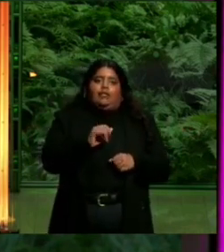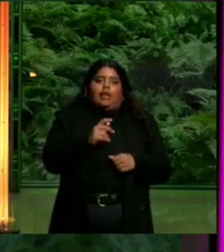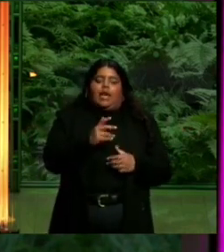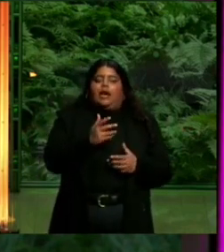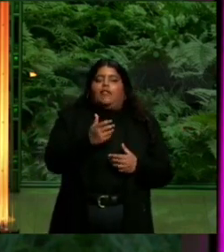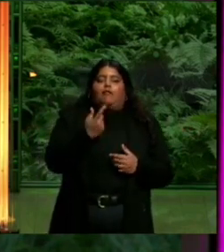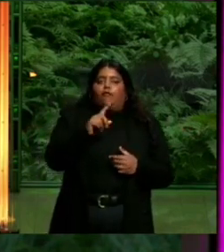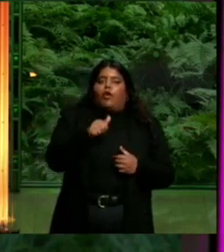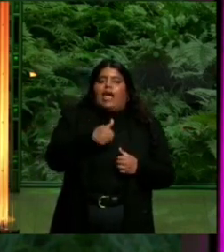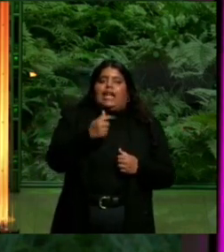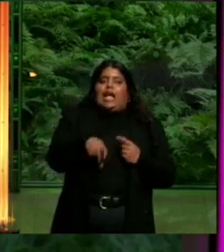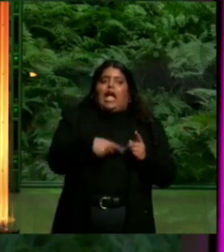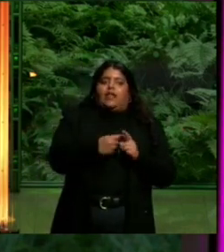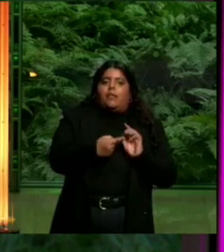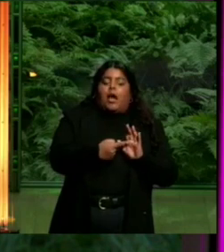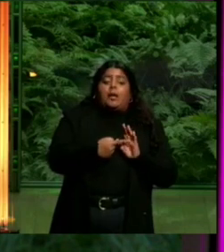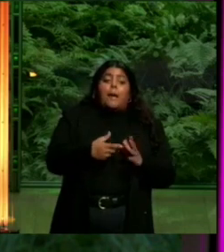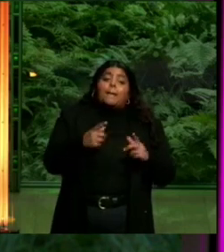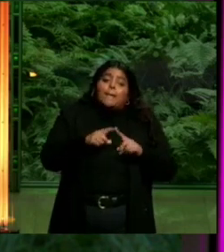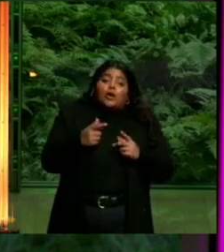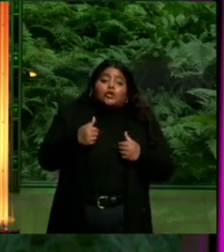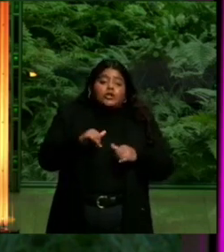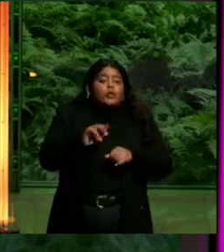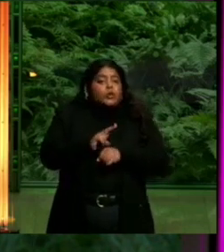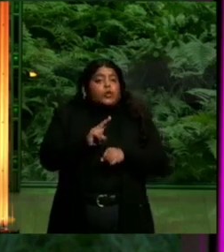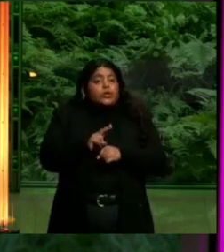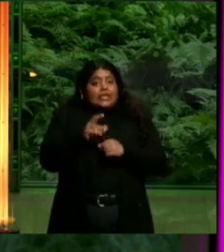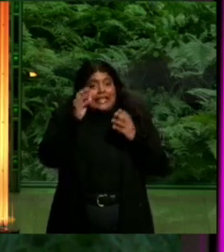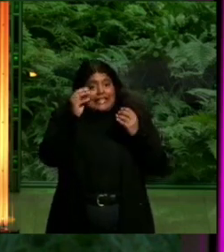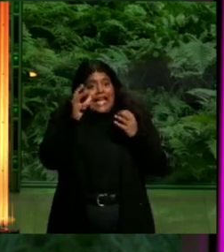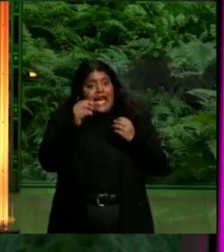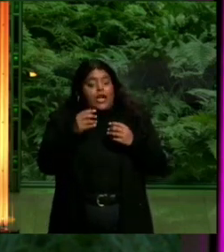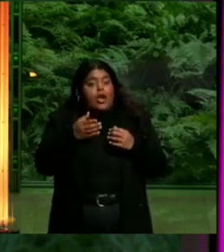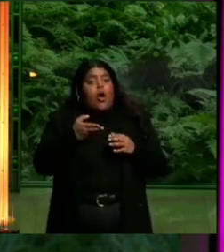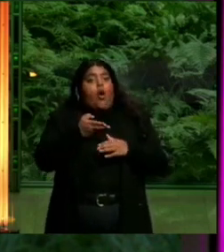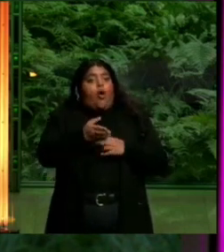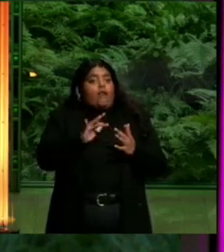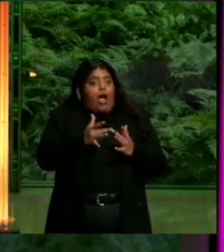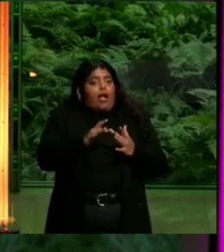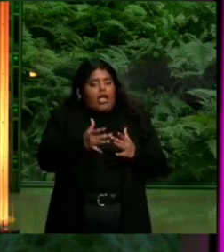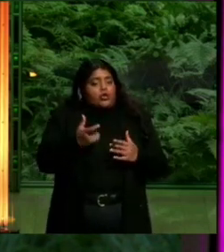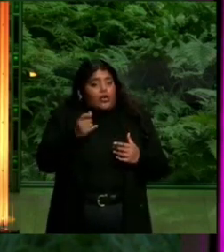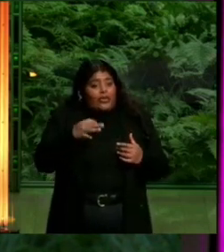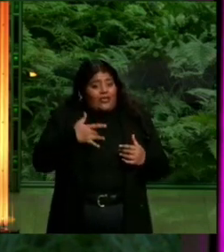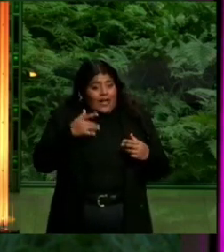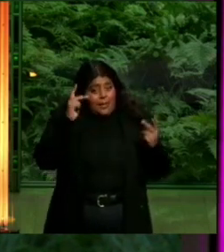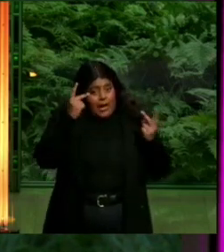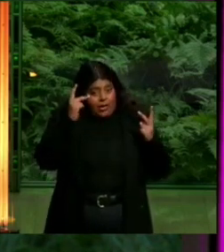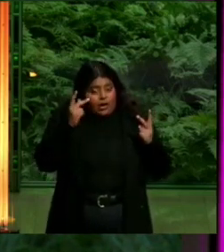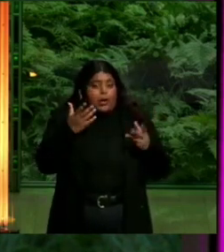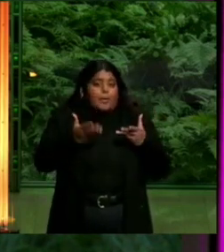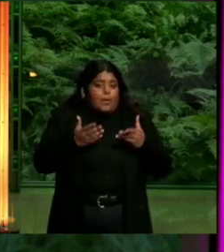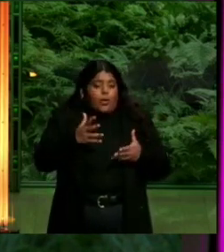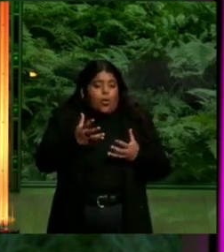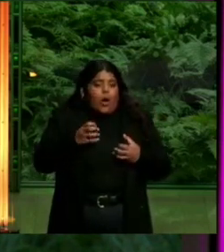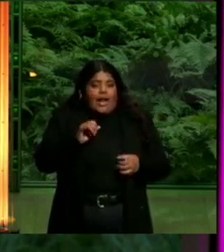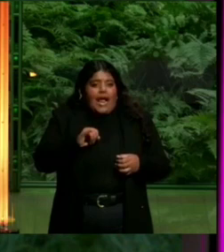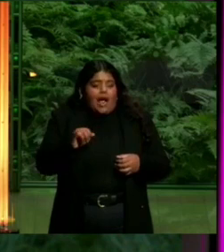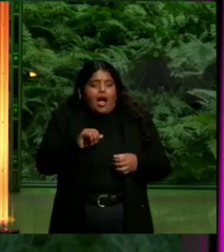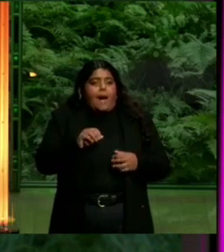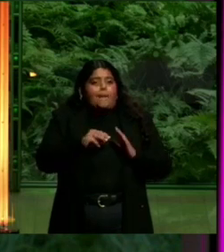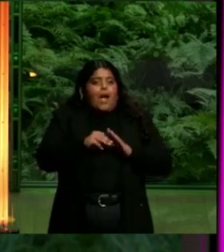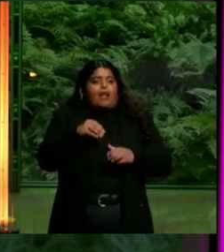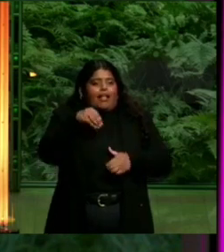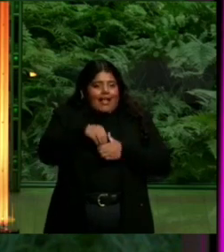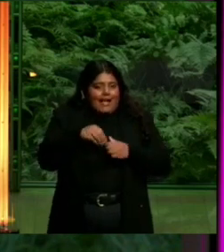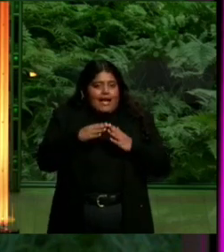that, you're still sending your data over the wire. So if you're even more paranoid, then you might want to have some sort of an AI model that's